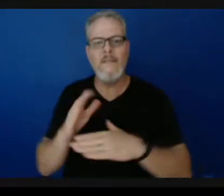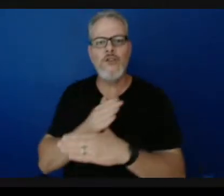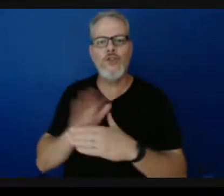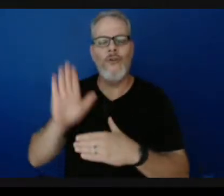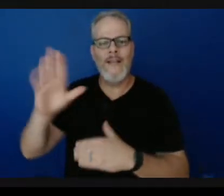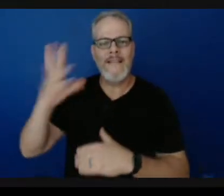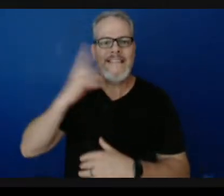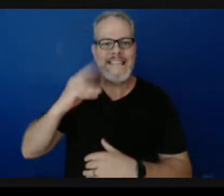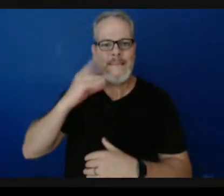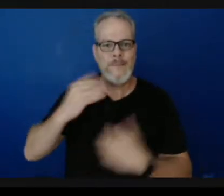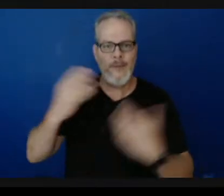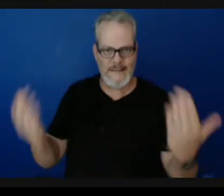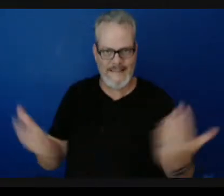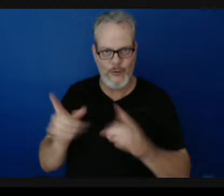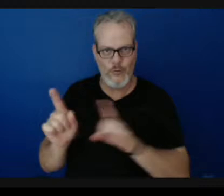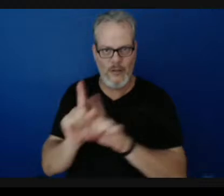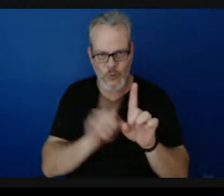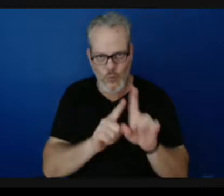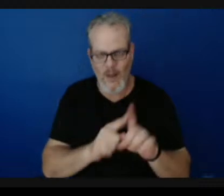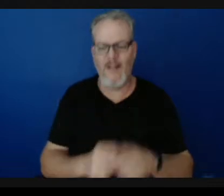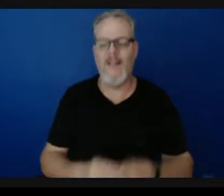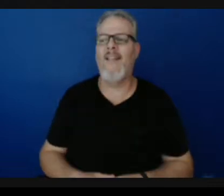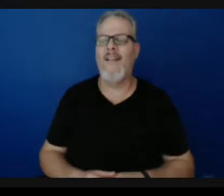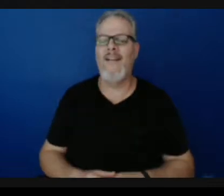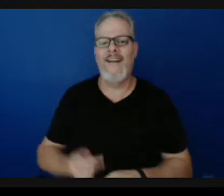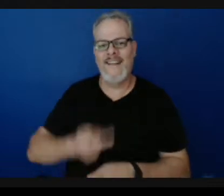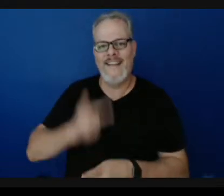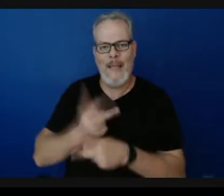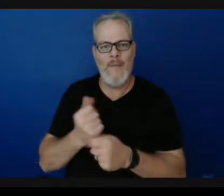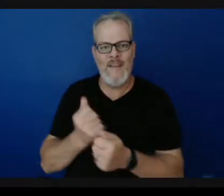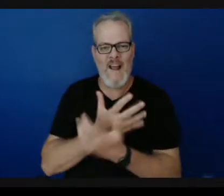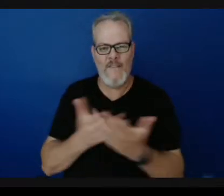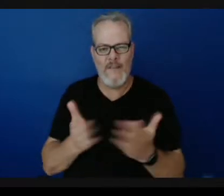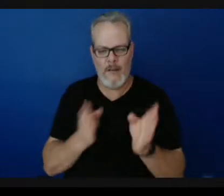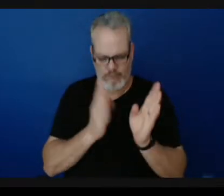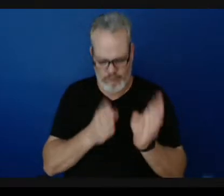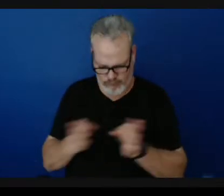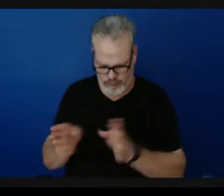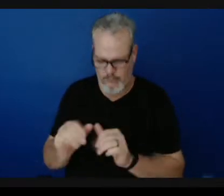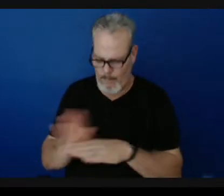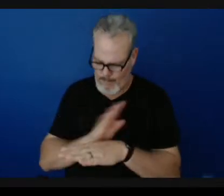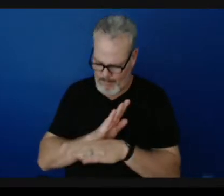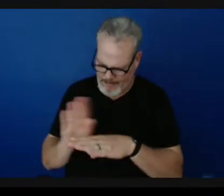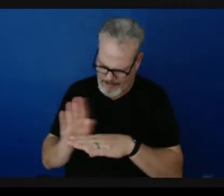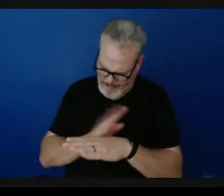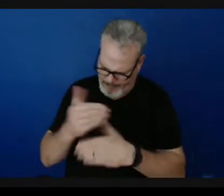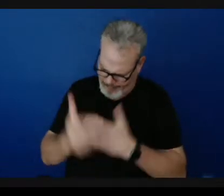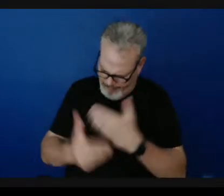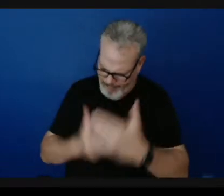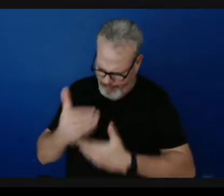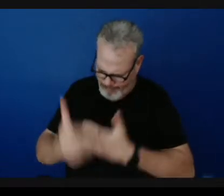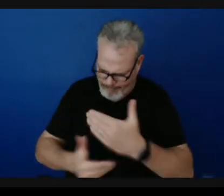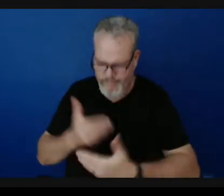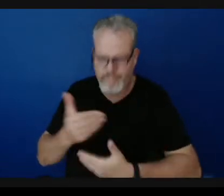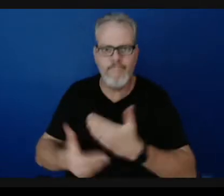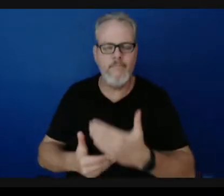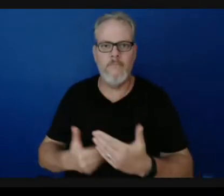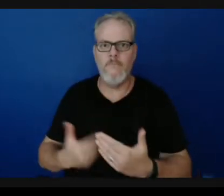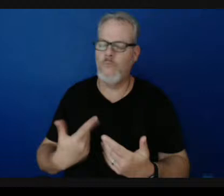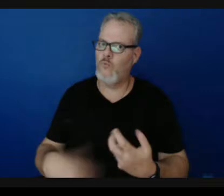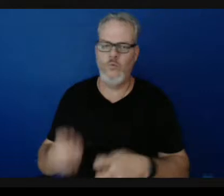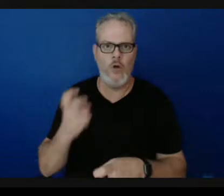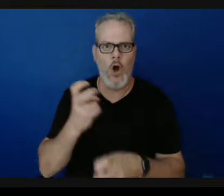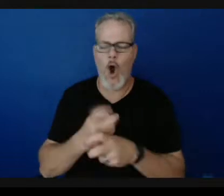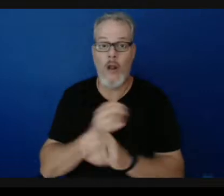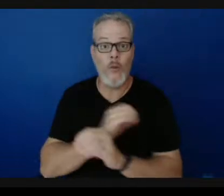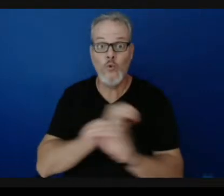well, and keeping our ship pointing in the right direction, as we really had to catch up. It's been hardly any breaks, really, it